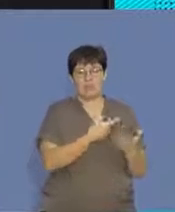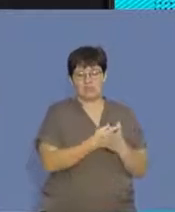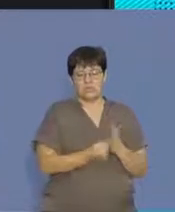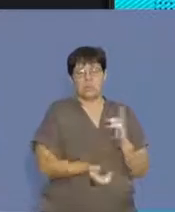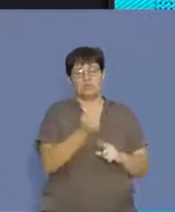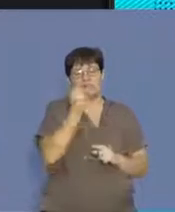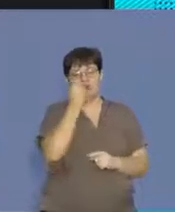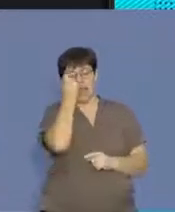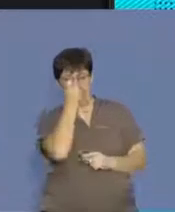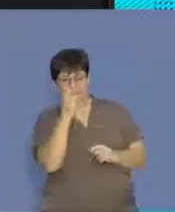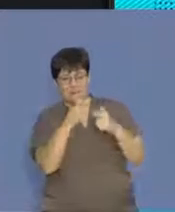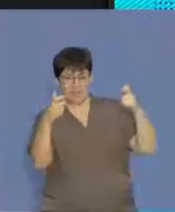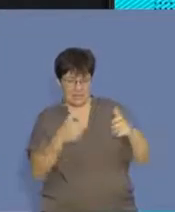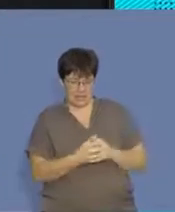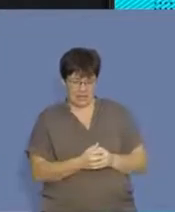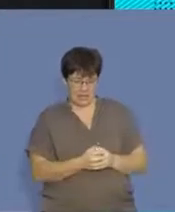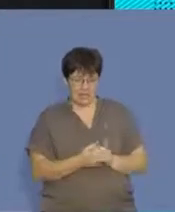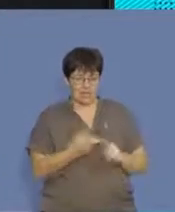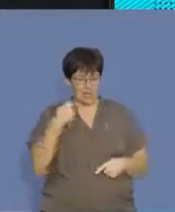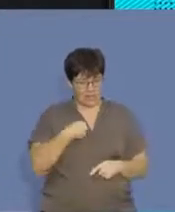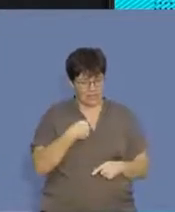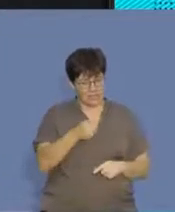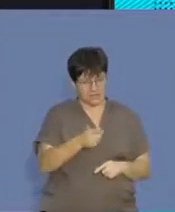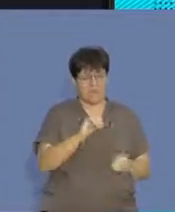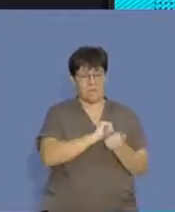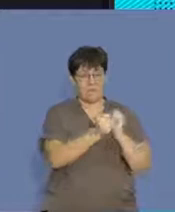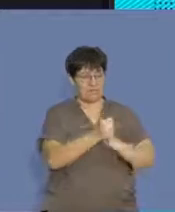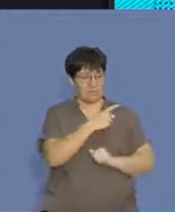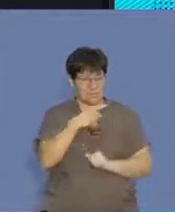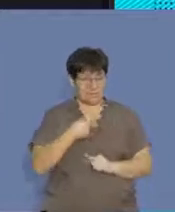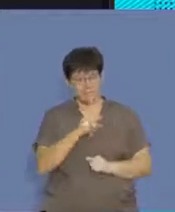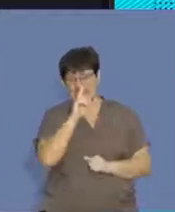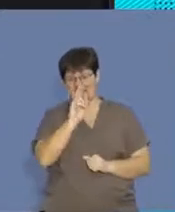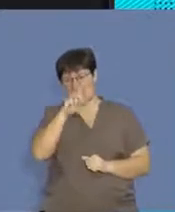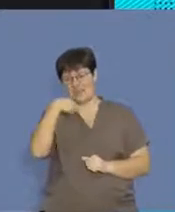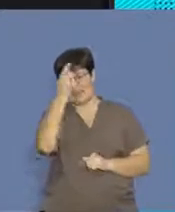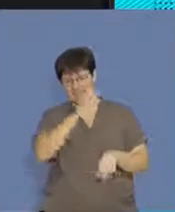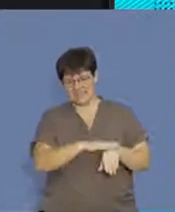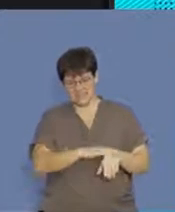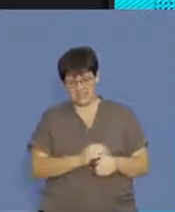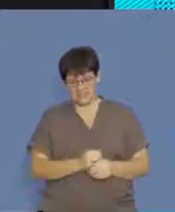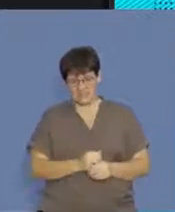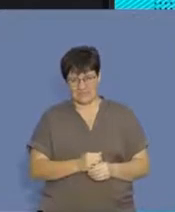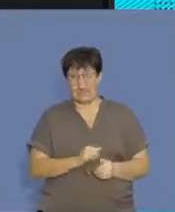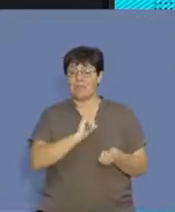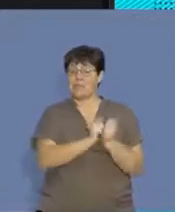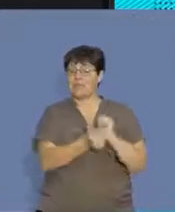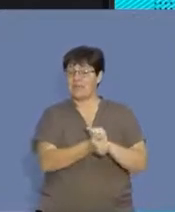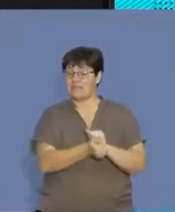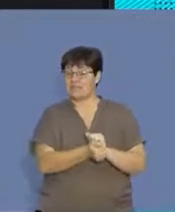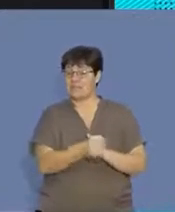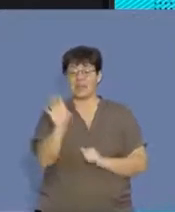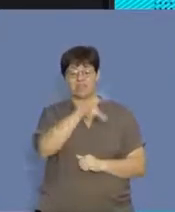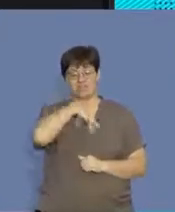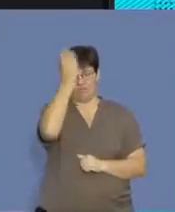smaller ones in order to make sense of the bigger things. Guys, from me to you, the Maths Doctor, I will see you guys next